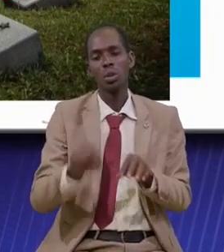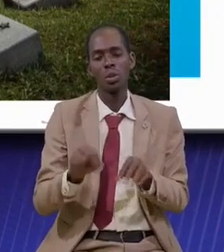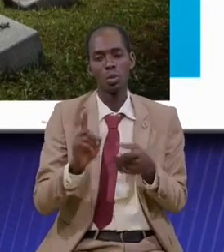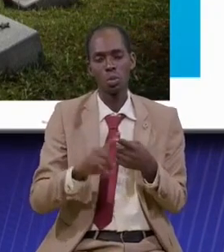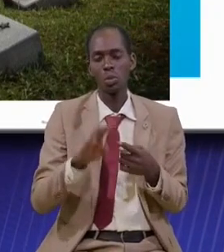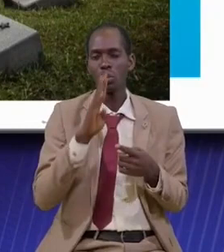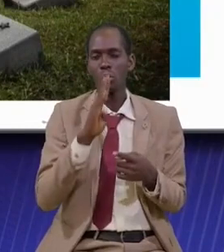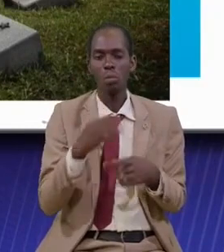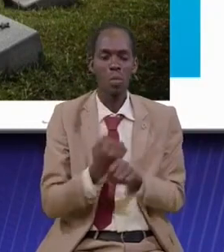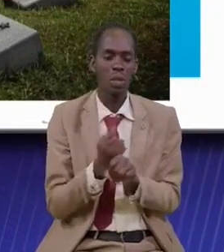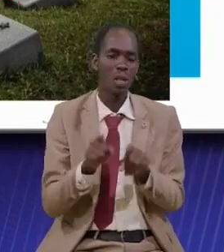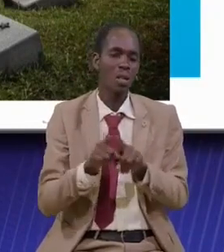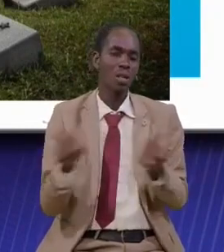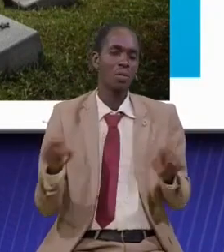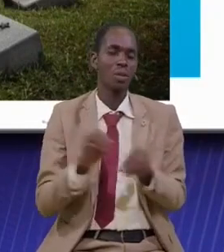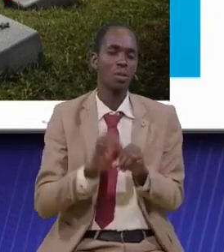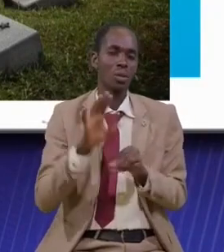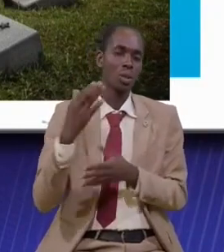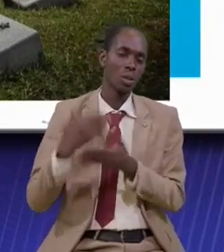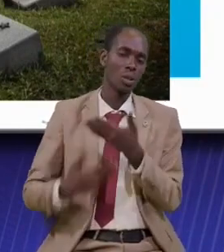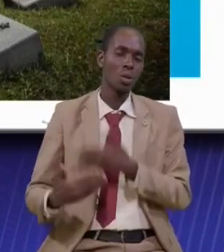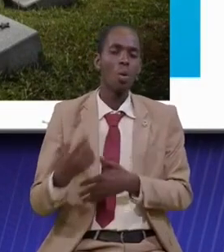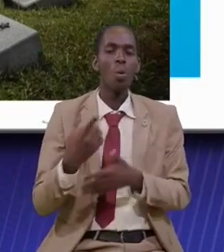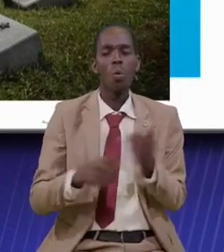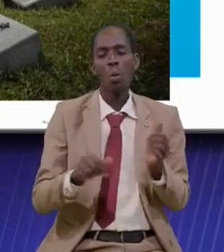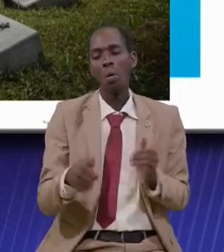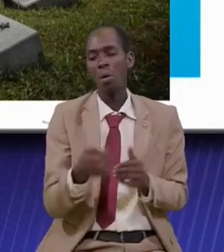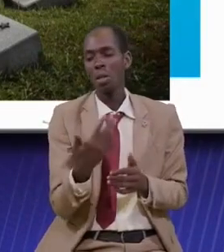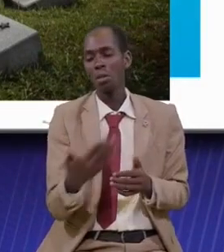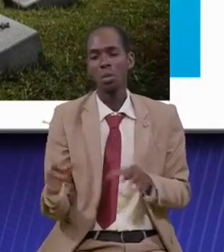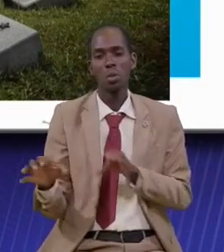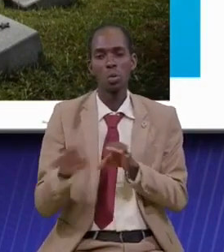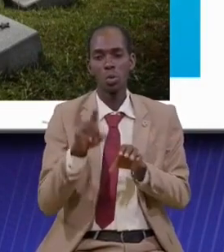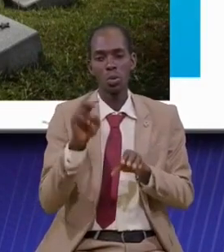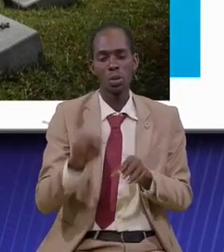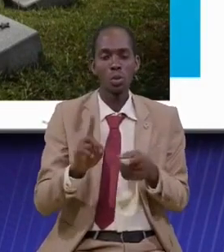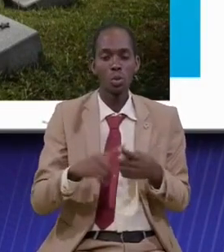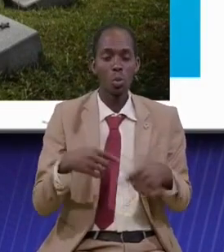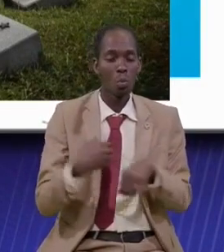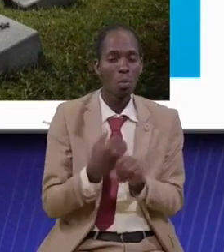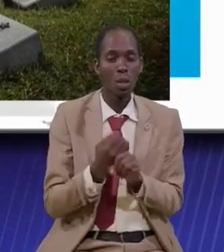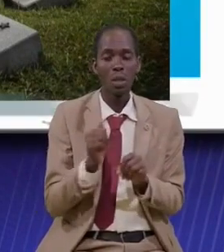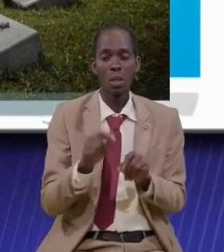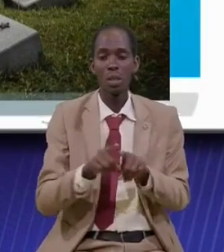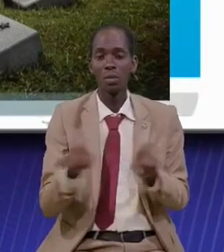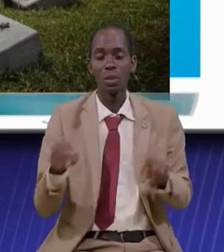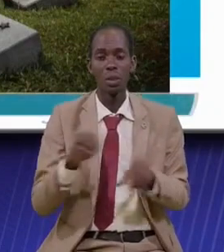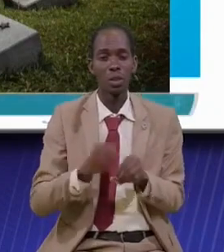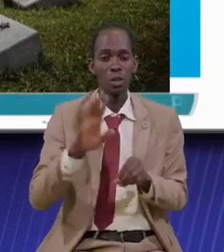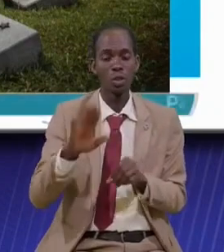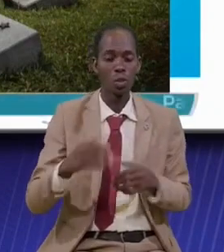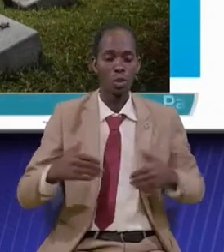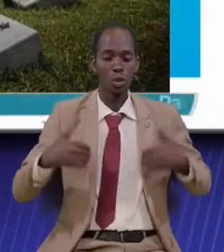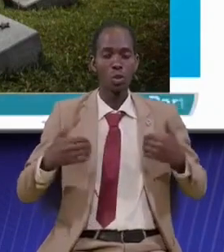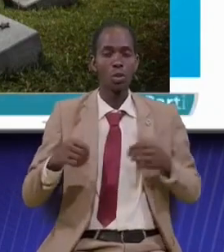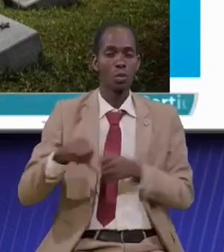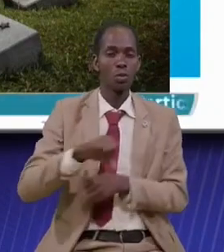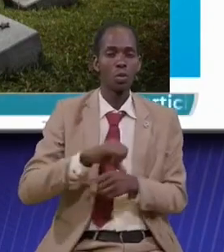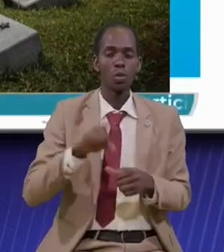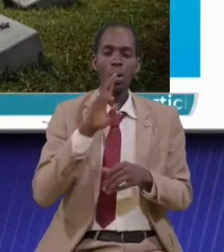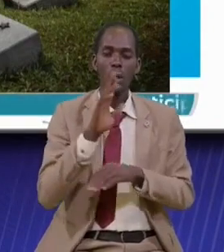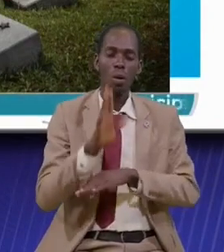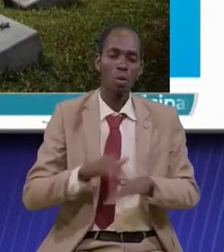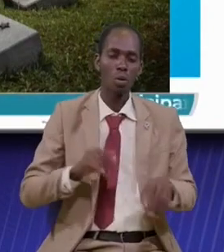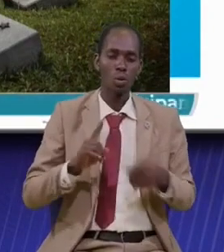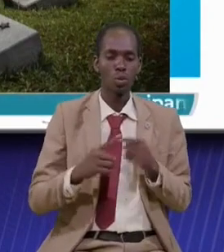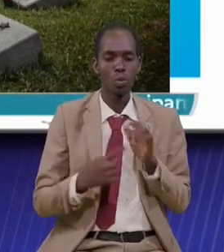What else do you need to make a difference in your youth fellowship? You are called forth to show the glory of God. And as you